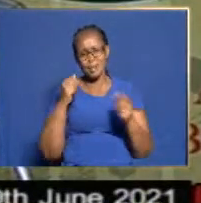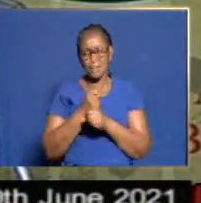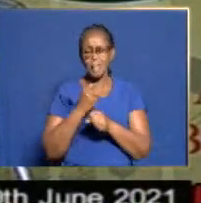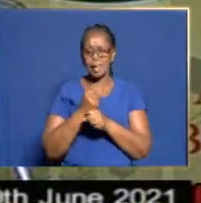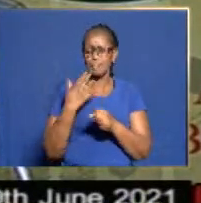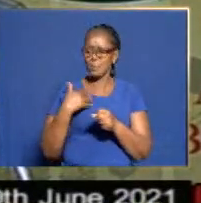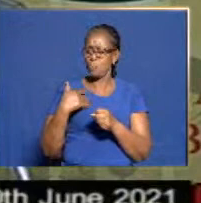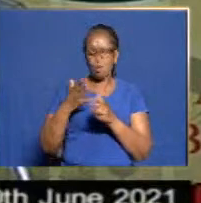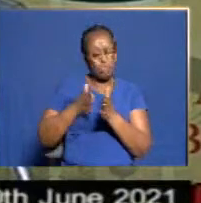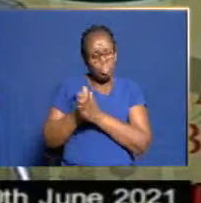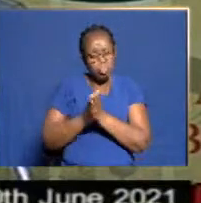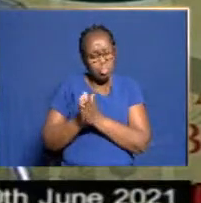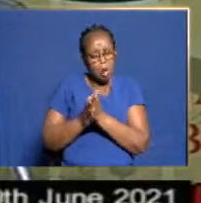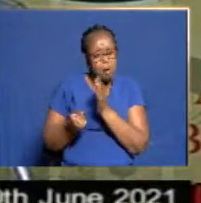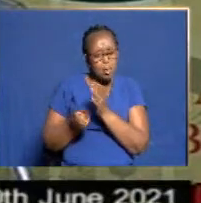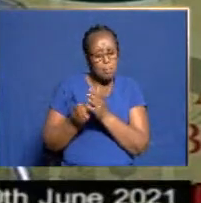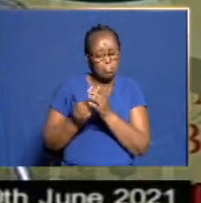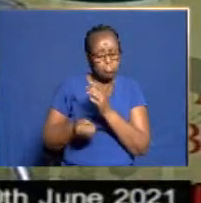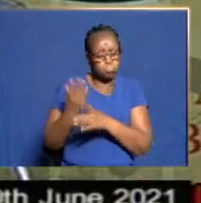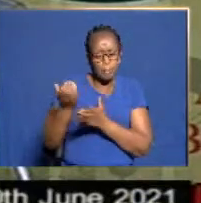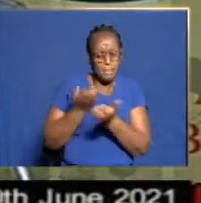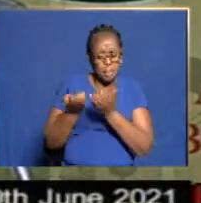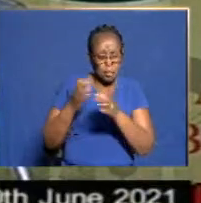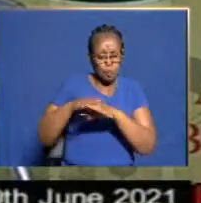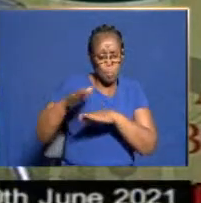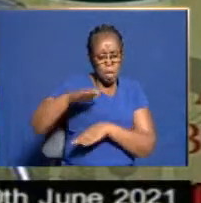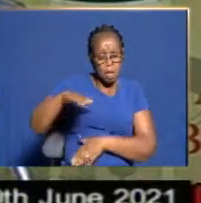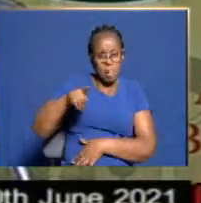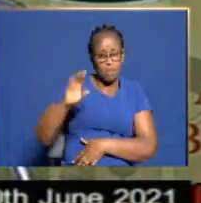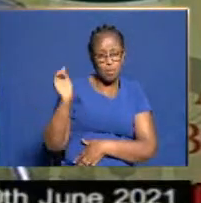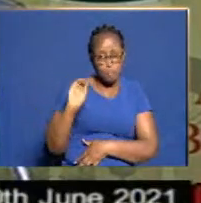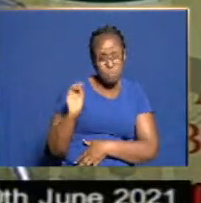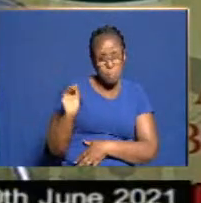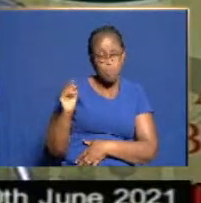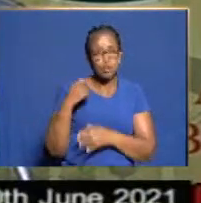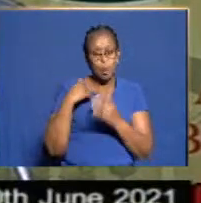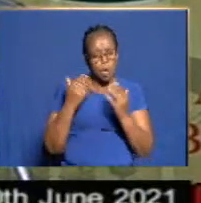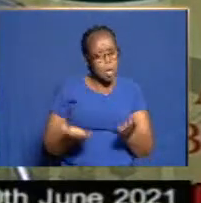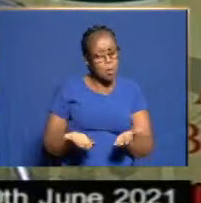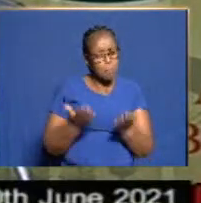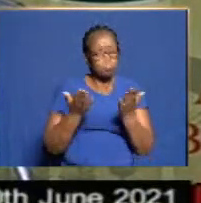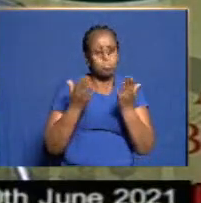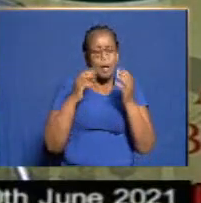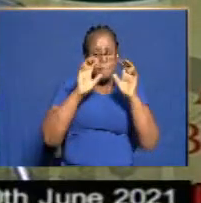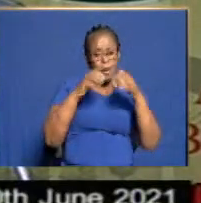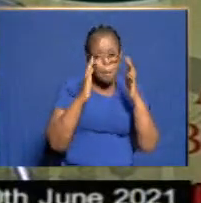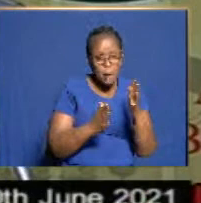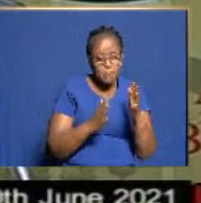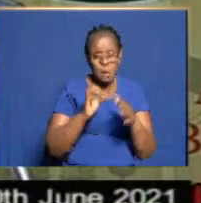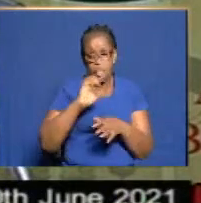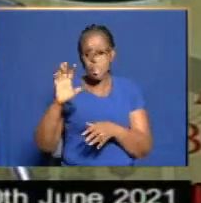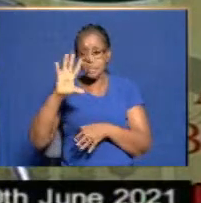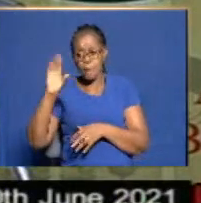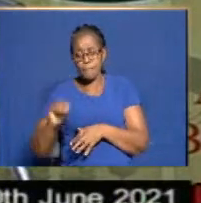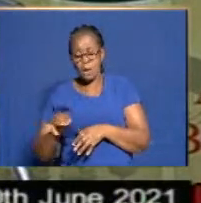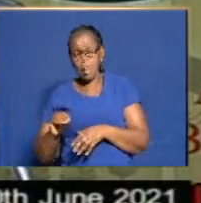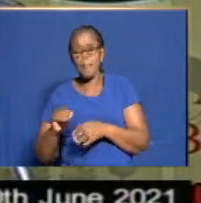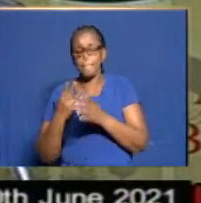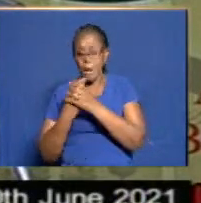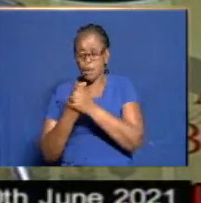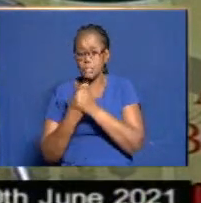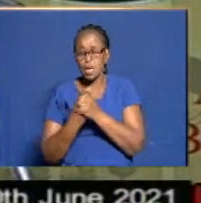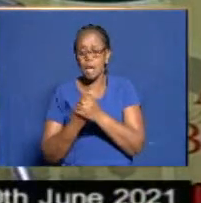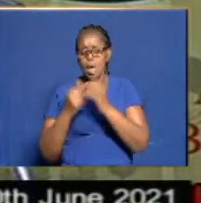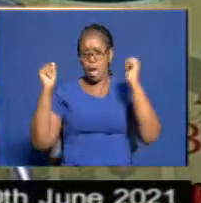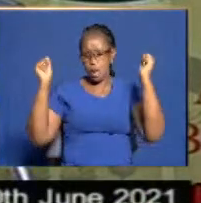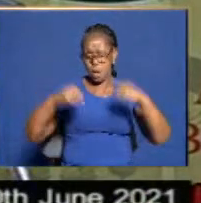in the sector. To this effect, and in order to enhance incomes of our farmers, the East African Community Partner States have agreed